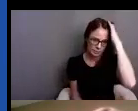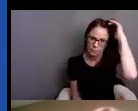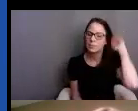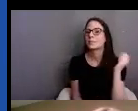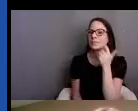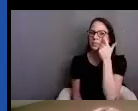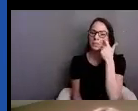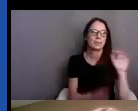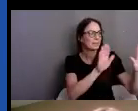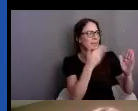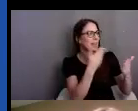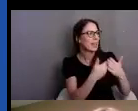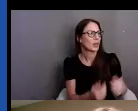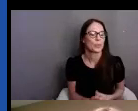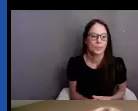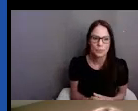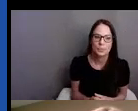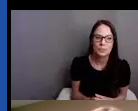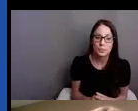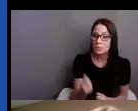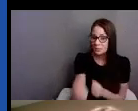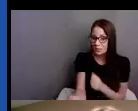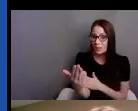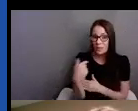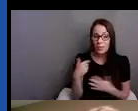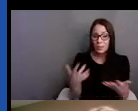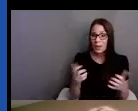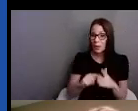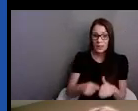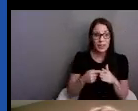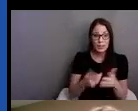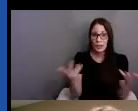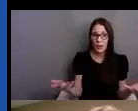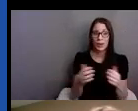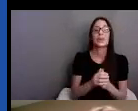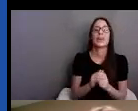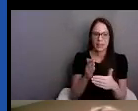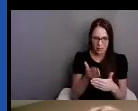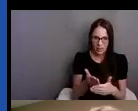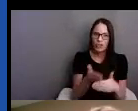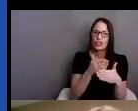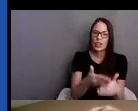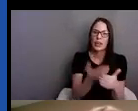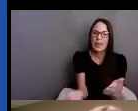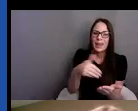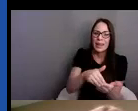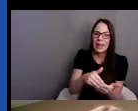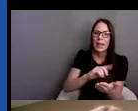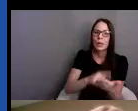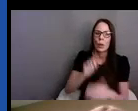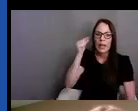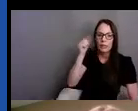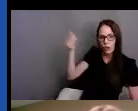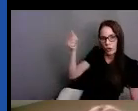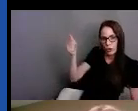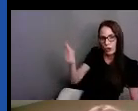Great, thank you. This morning, I wanted to start off by sharing again what the governor has shared, that we